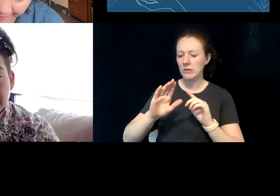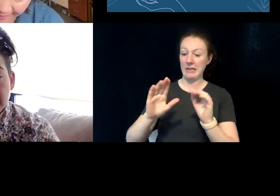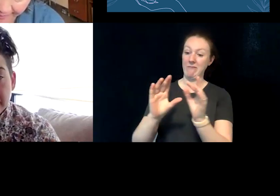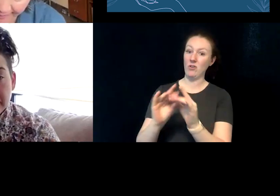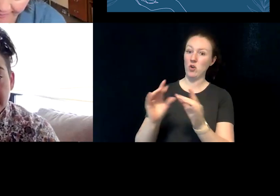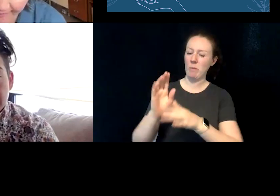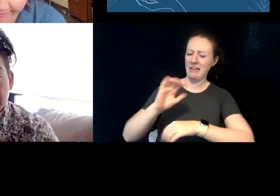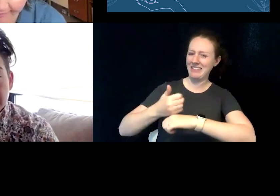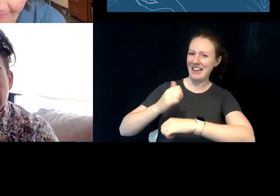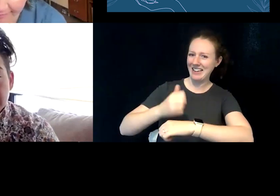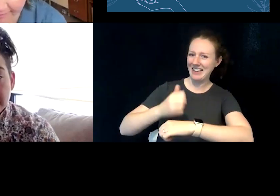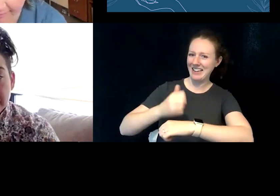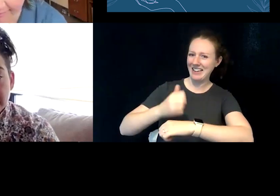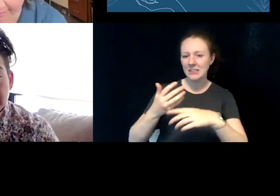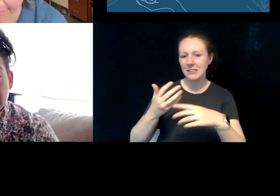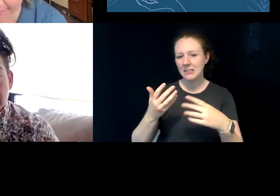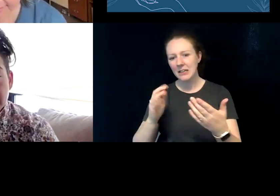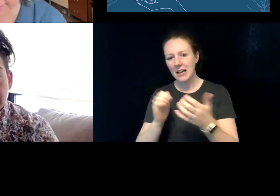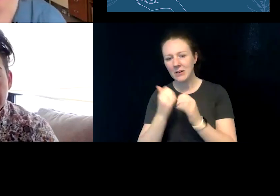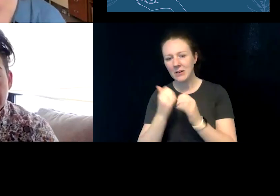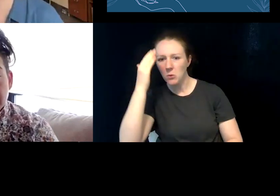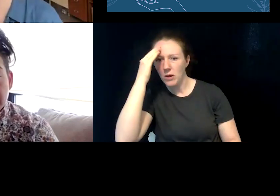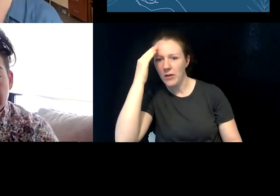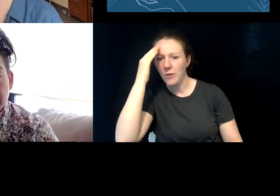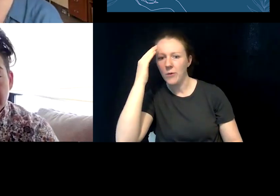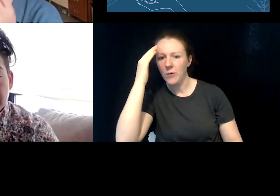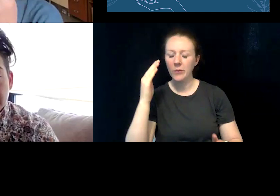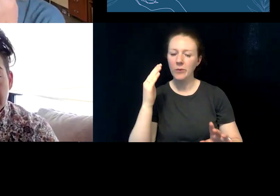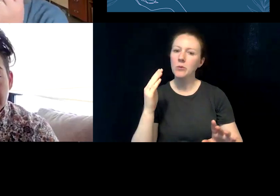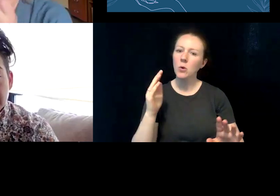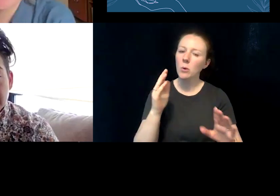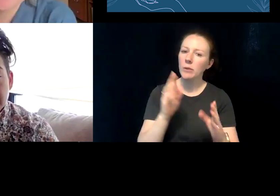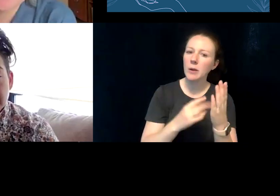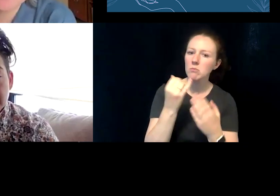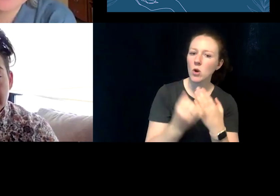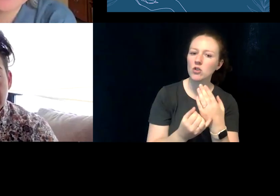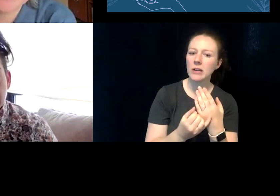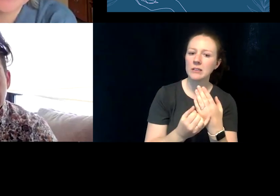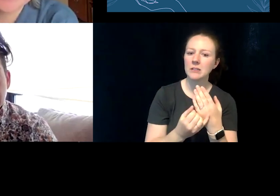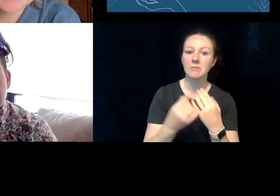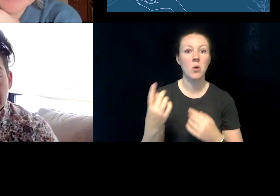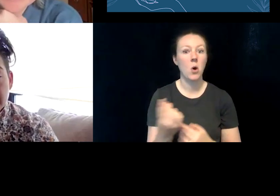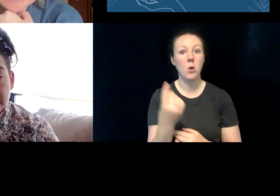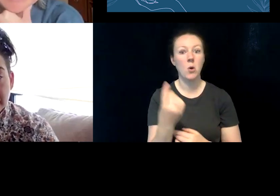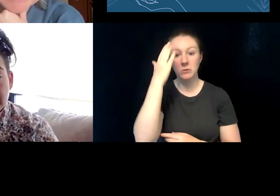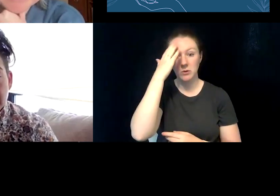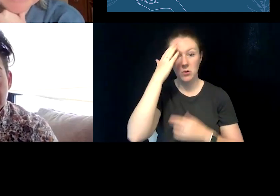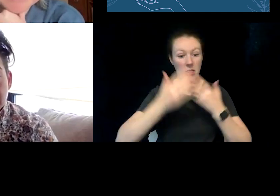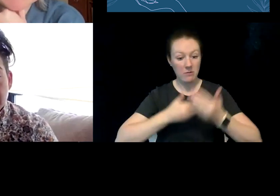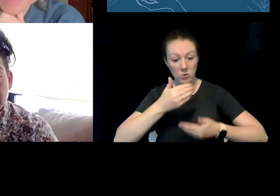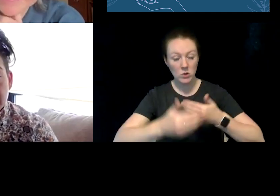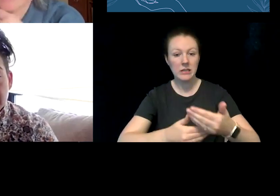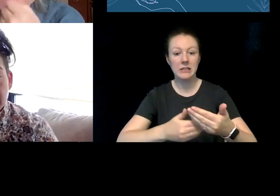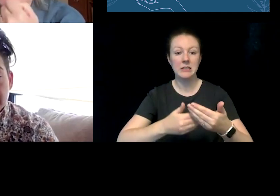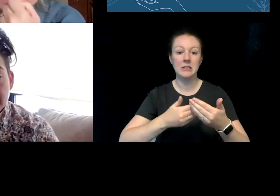know, how shows projects, it's almost a given that we take process pictures